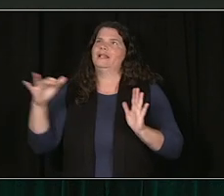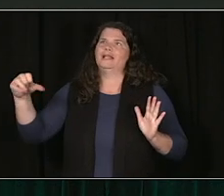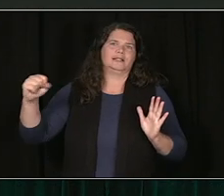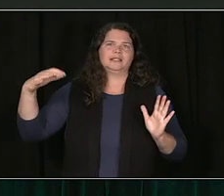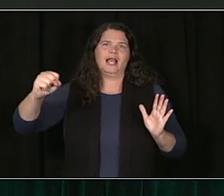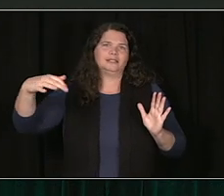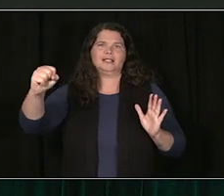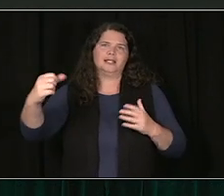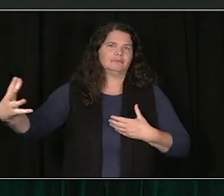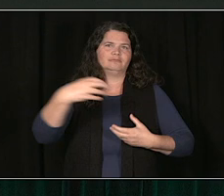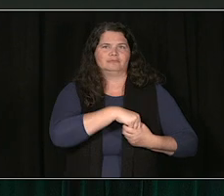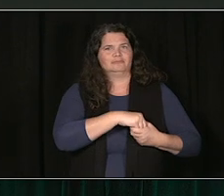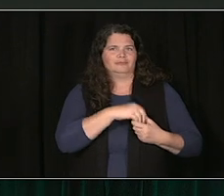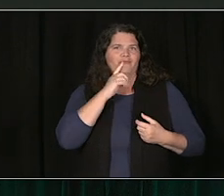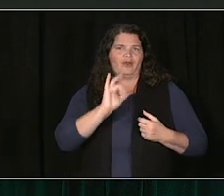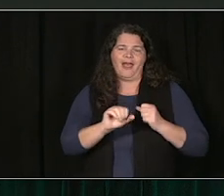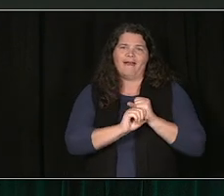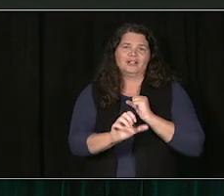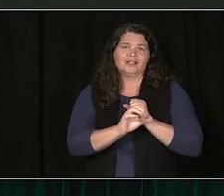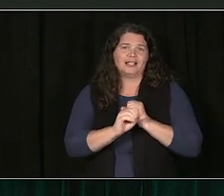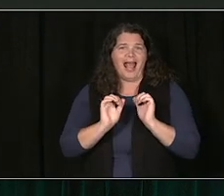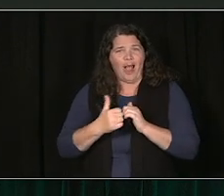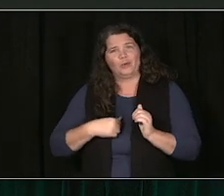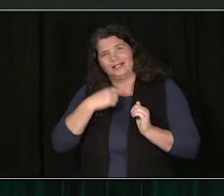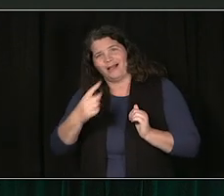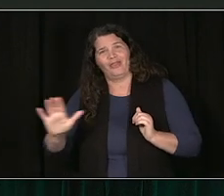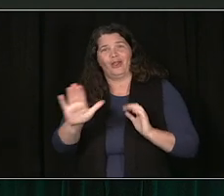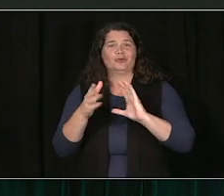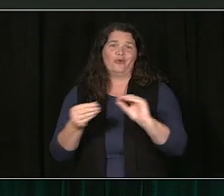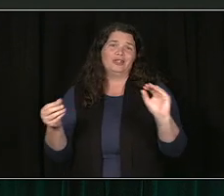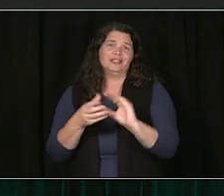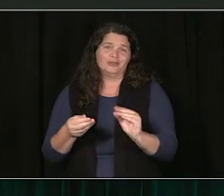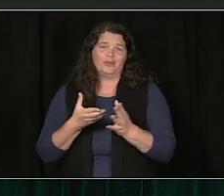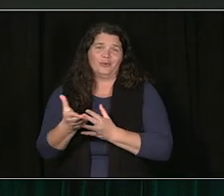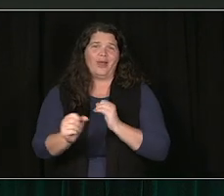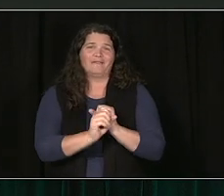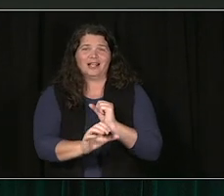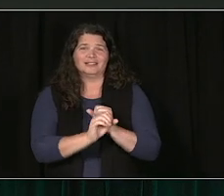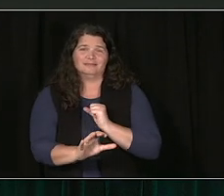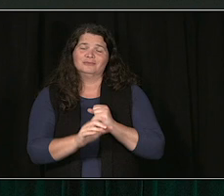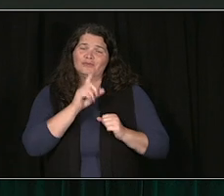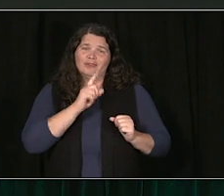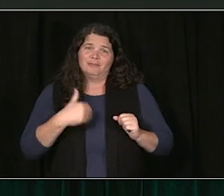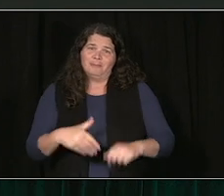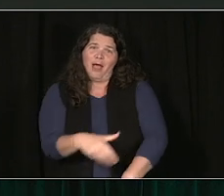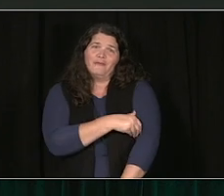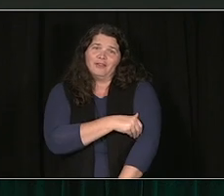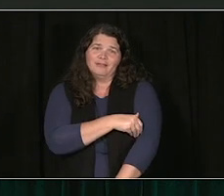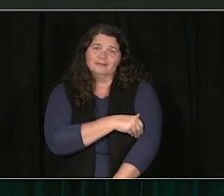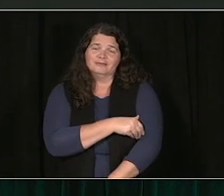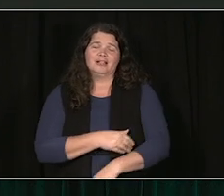fully represented in the way that we're advertising and telling stories through ads. So I think it's been really powerful,